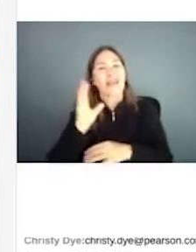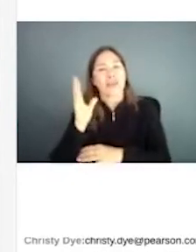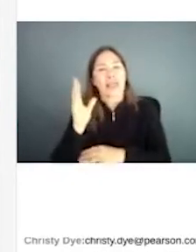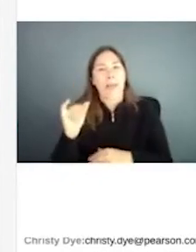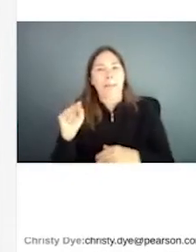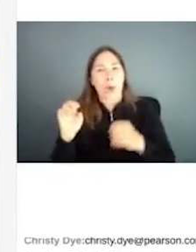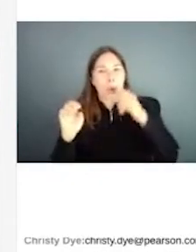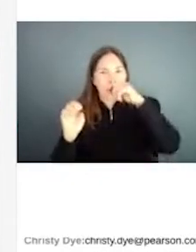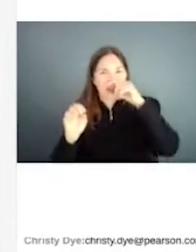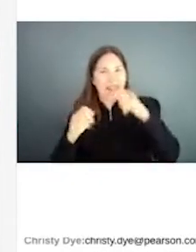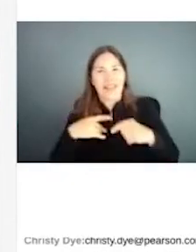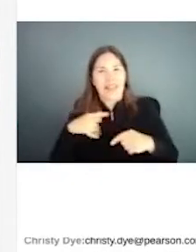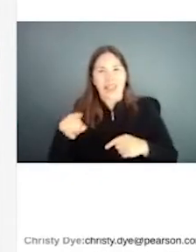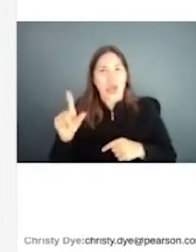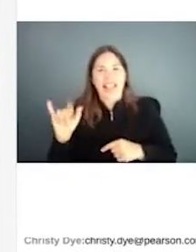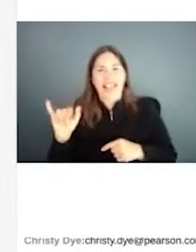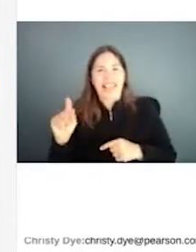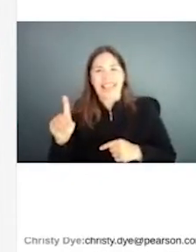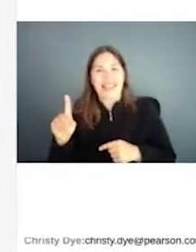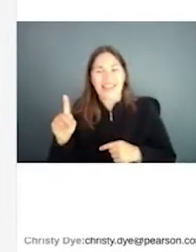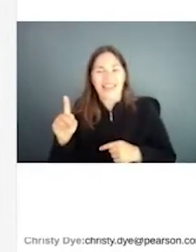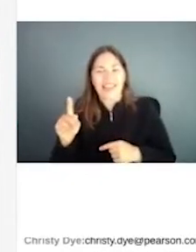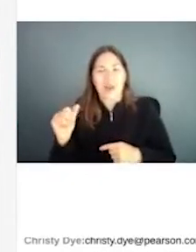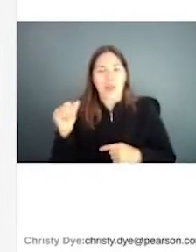links, I don't think the links will function for